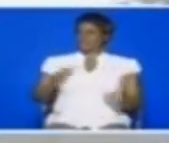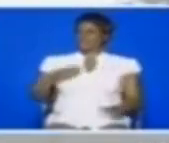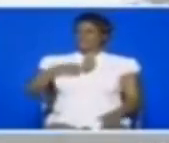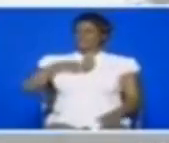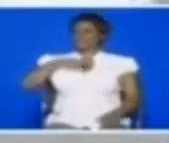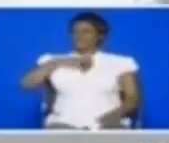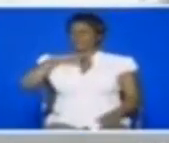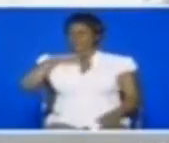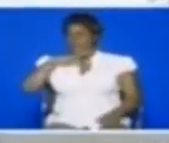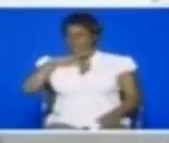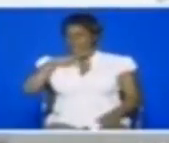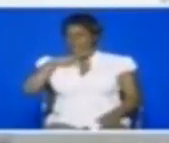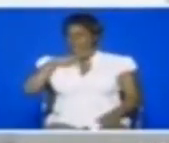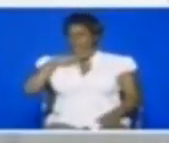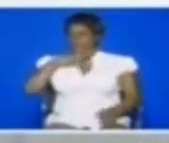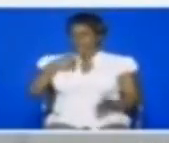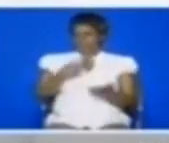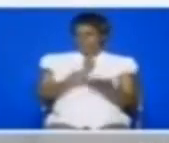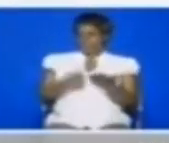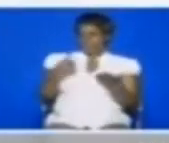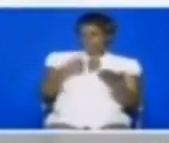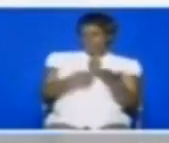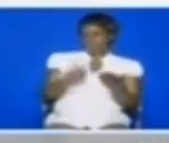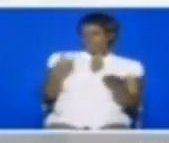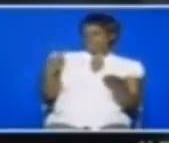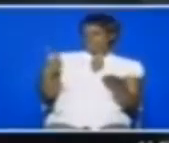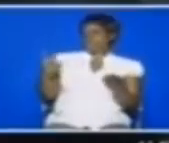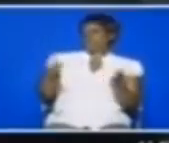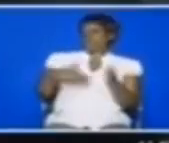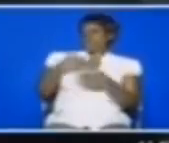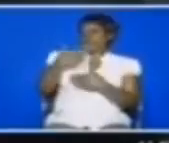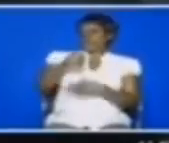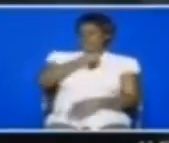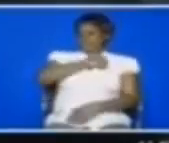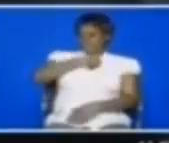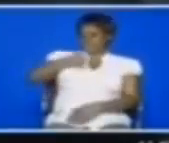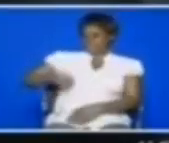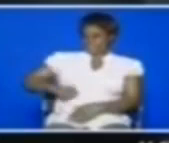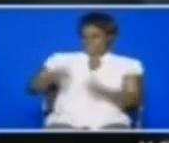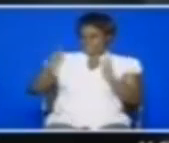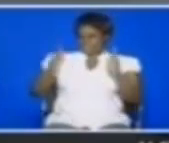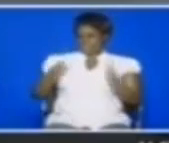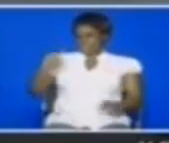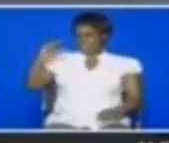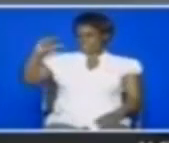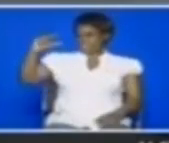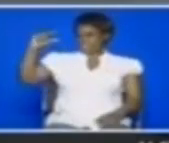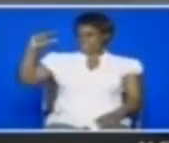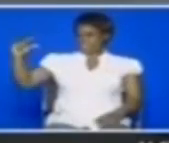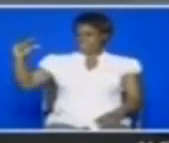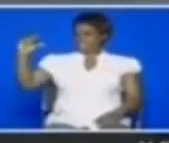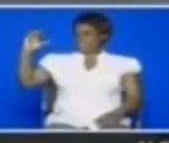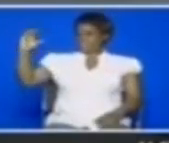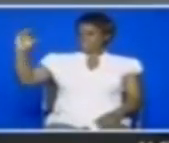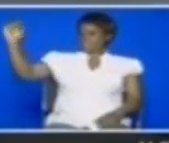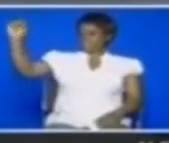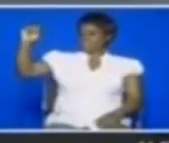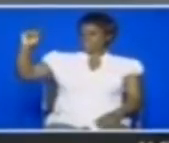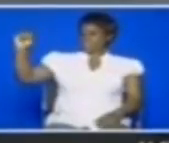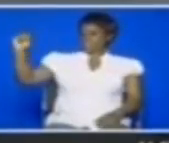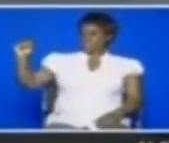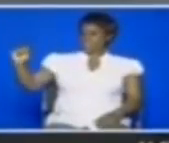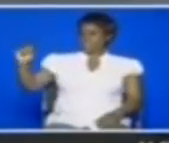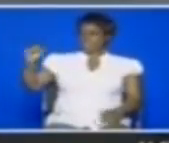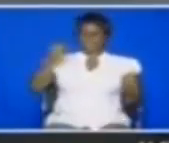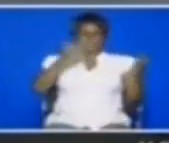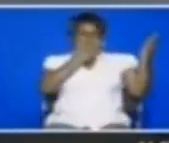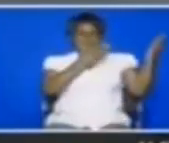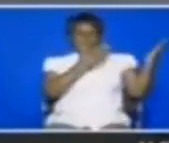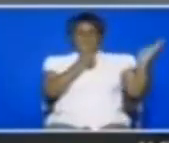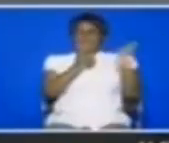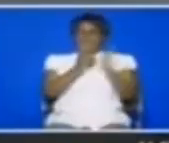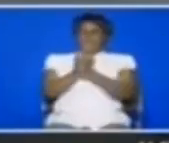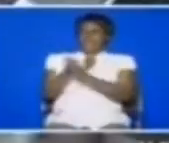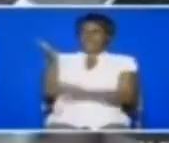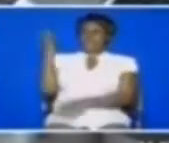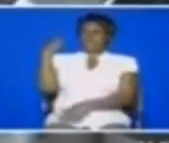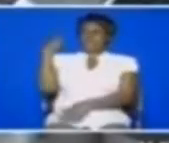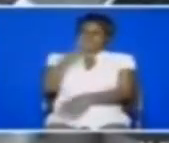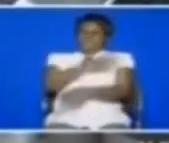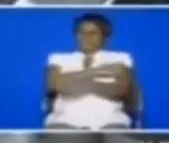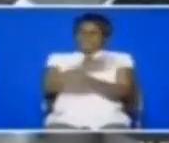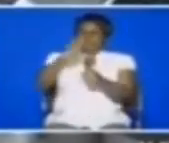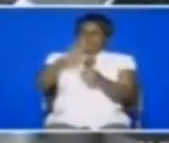bow in a period of 2 weeks after Senator Gigi Kariuki, CS Joseph Nkaiseri, and former